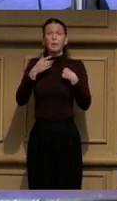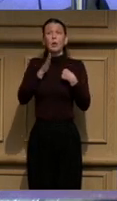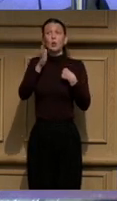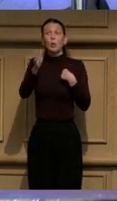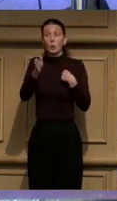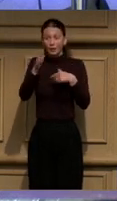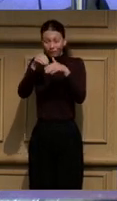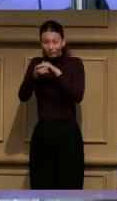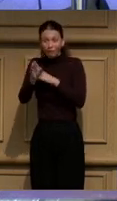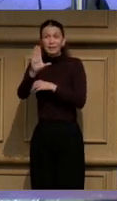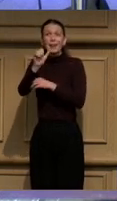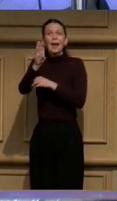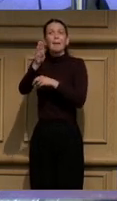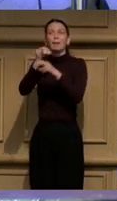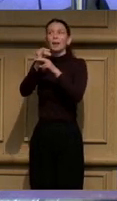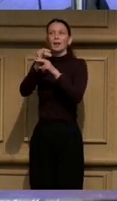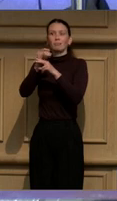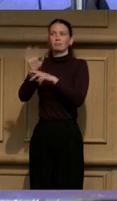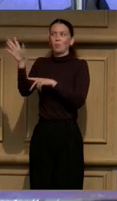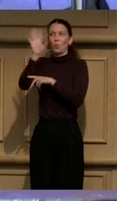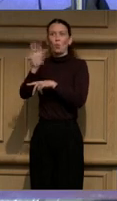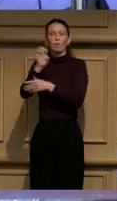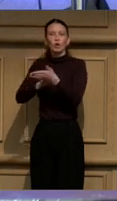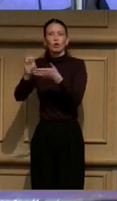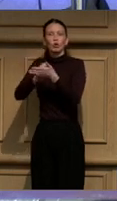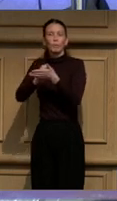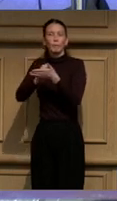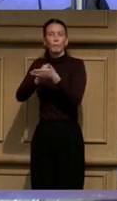labs in Europe to develop the